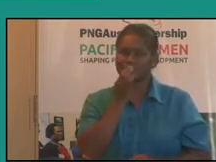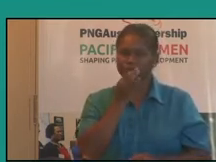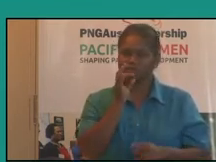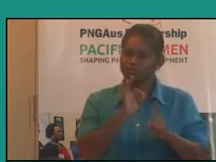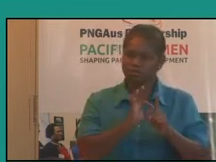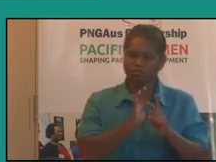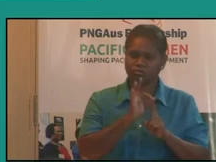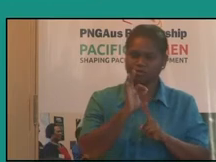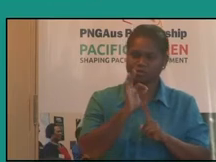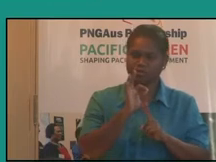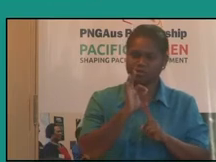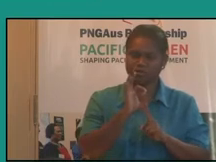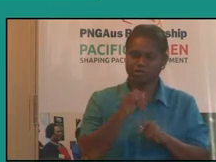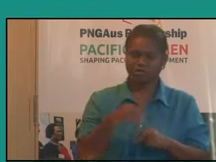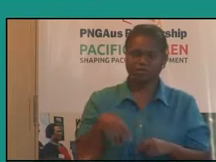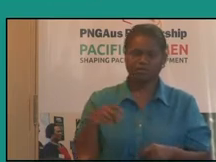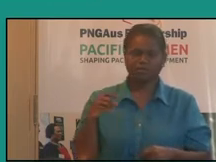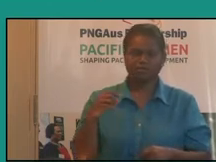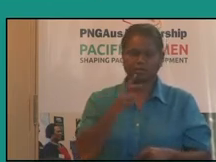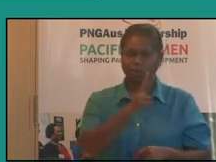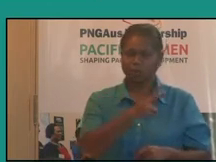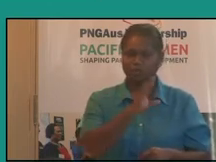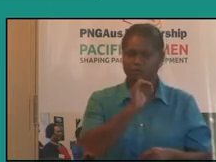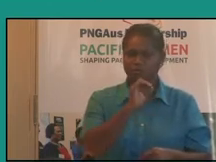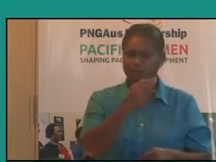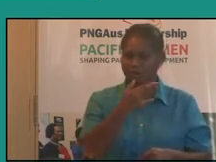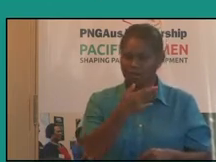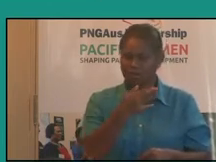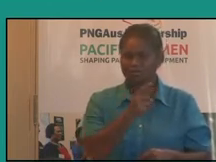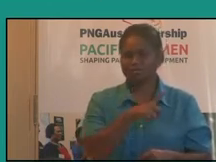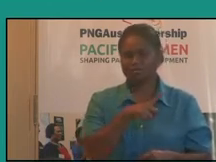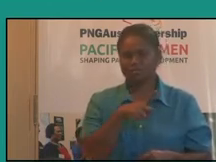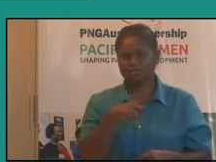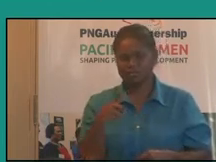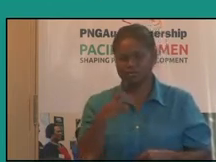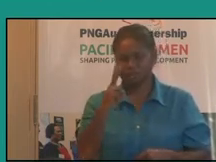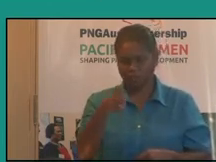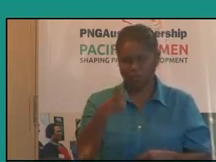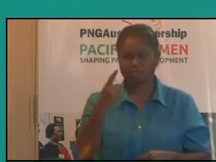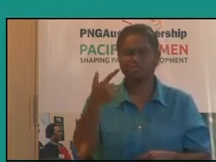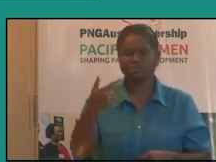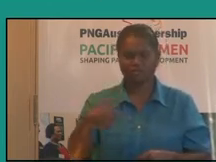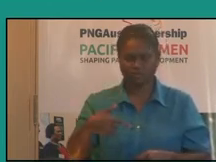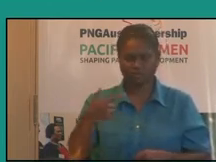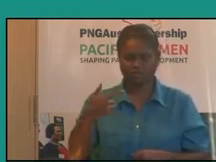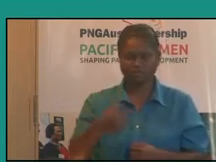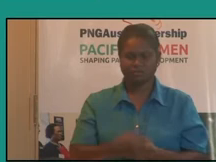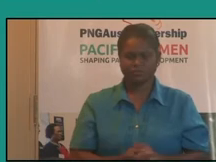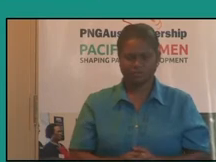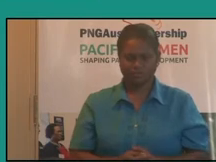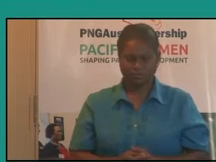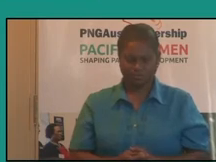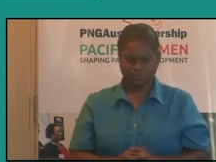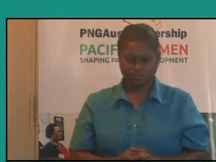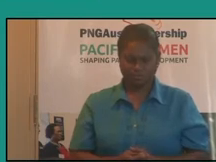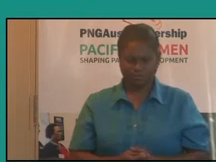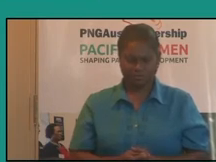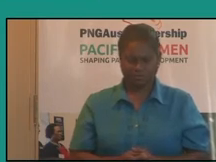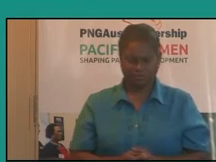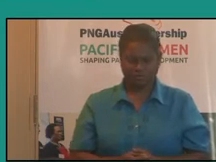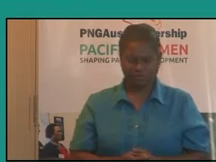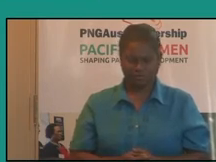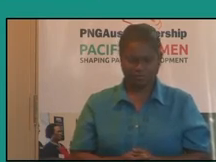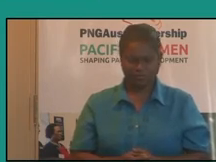from then until 2017. And the drive